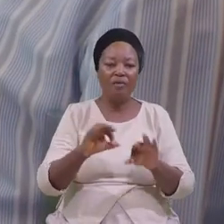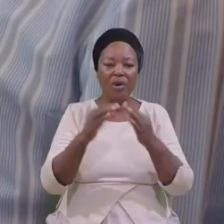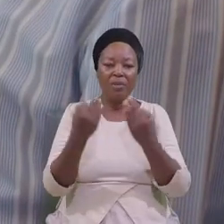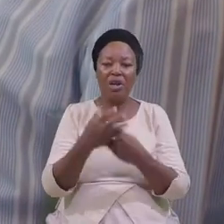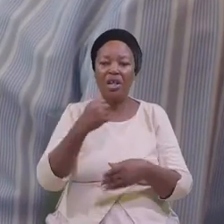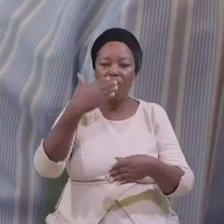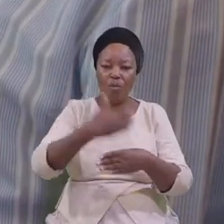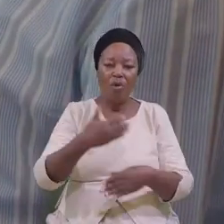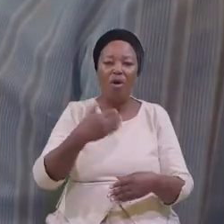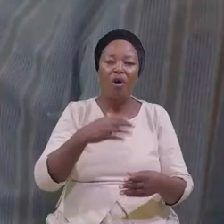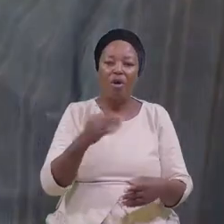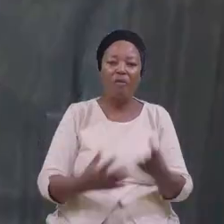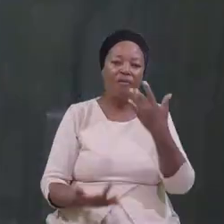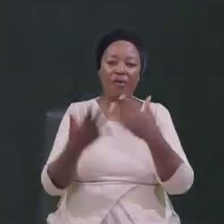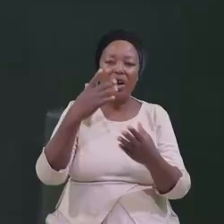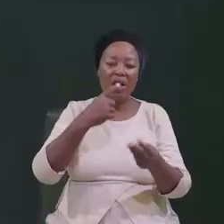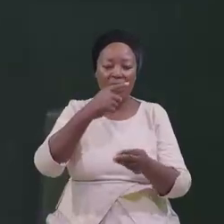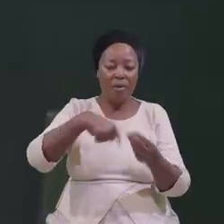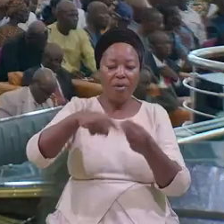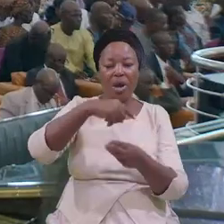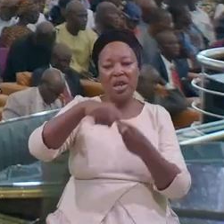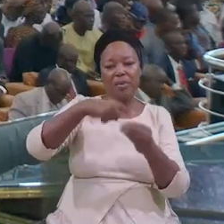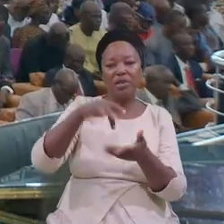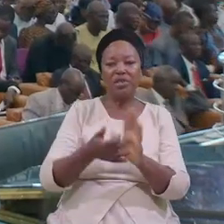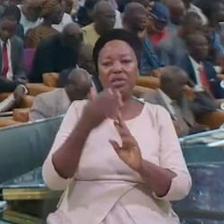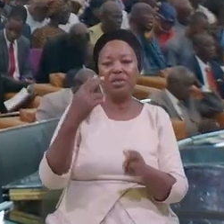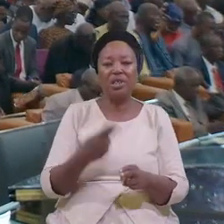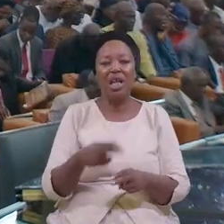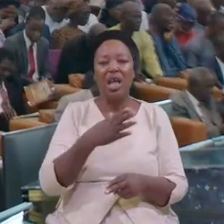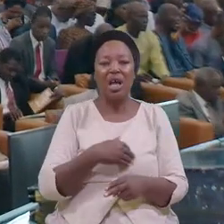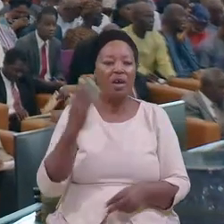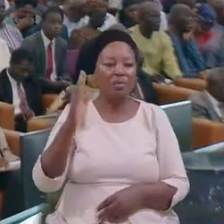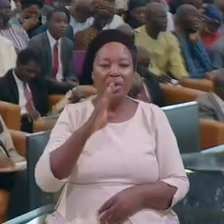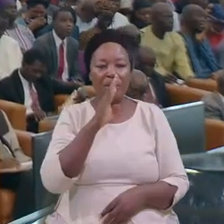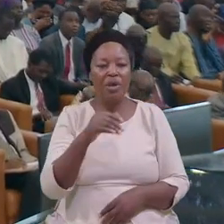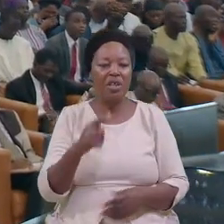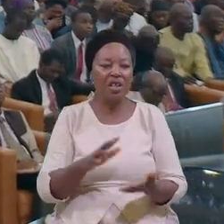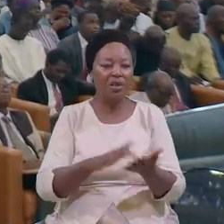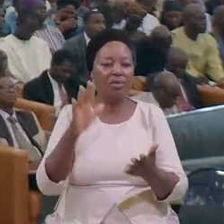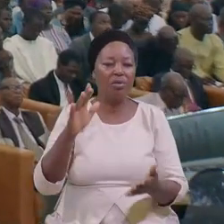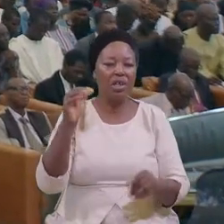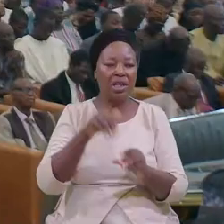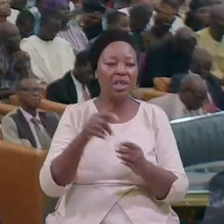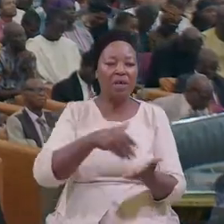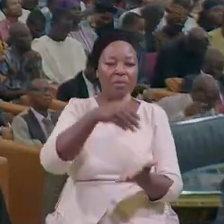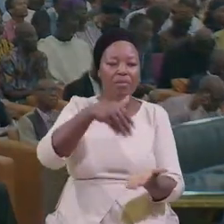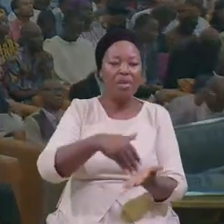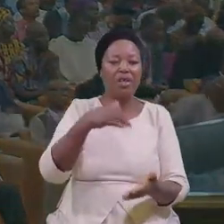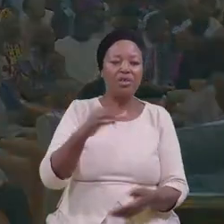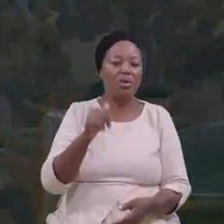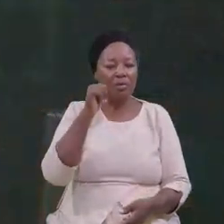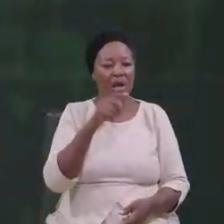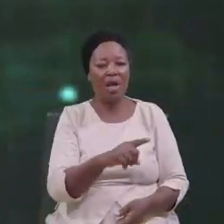a wall of fire round about. And will be the glory in the midst